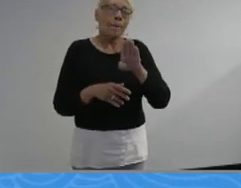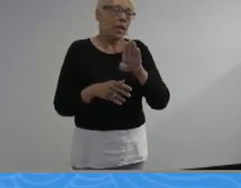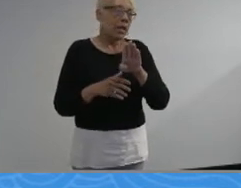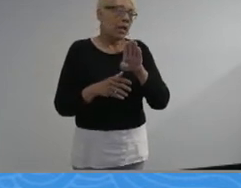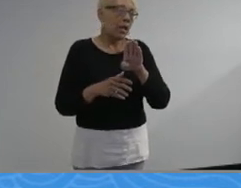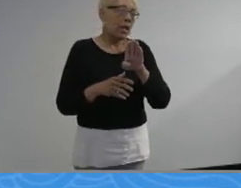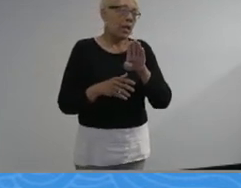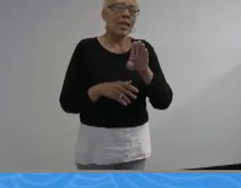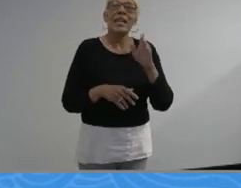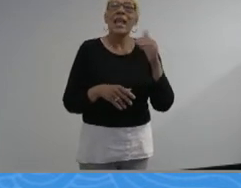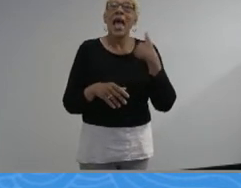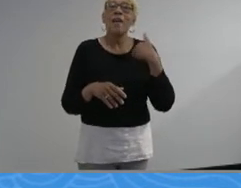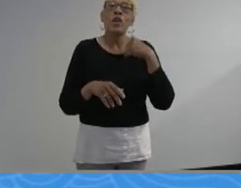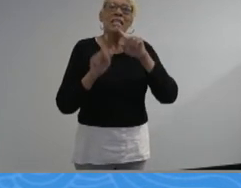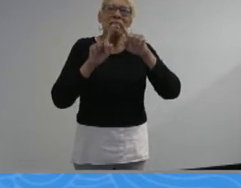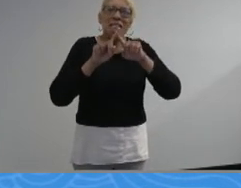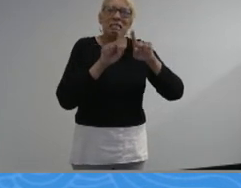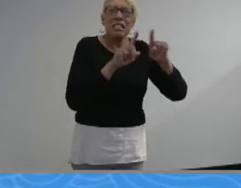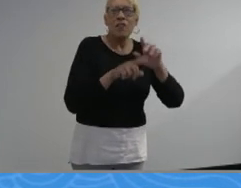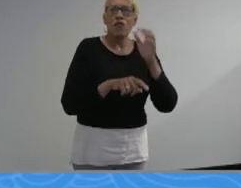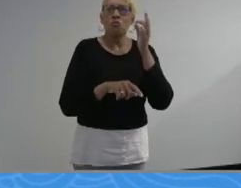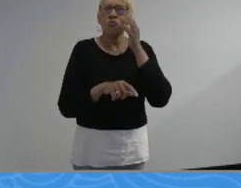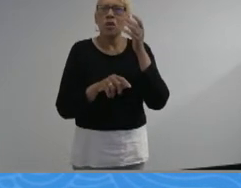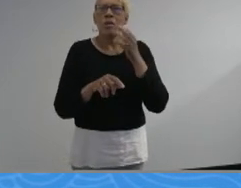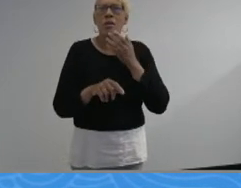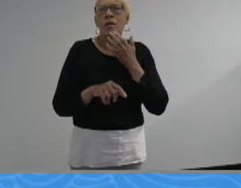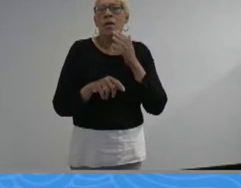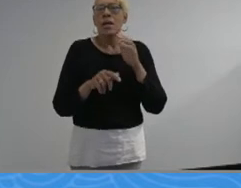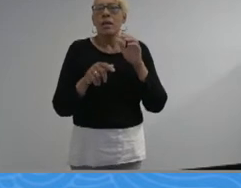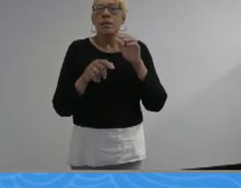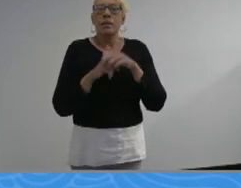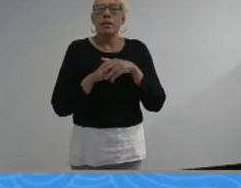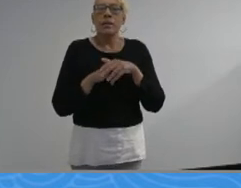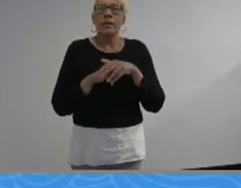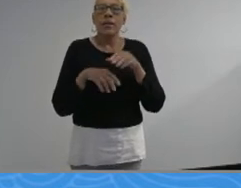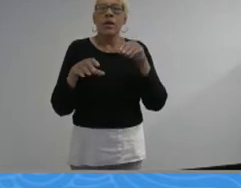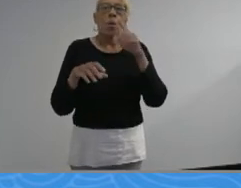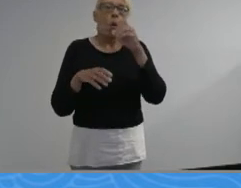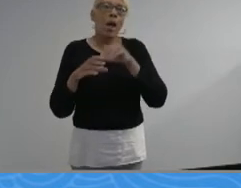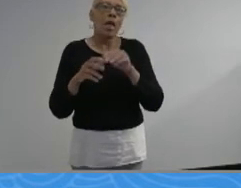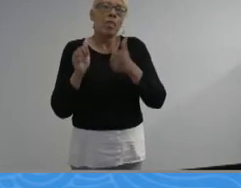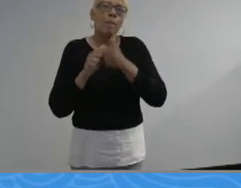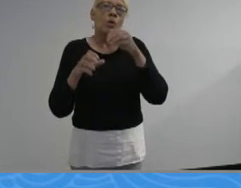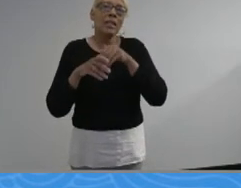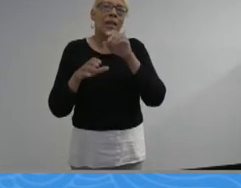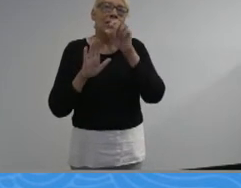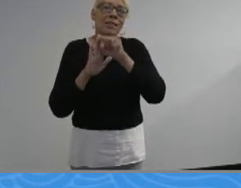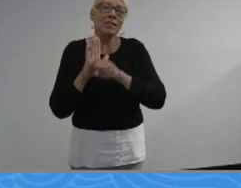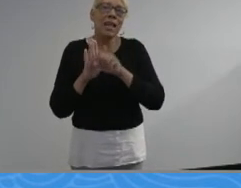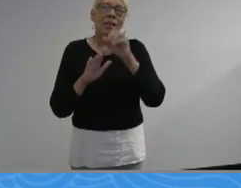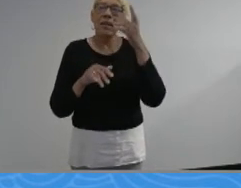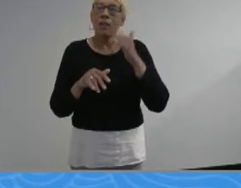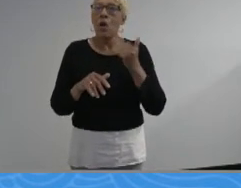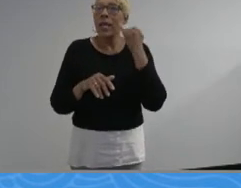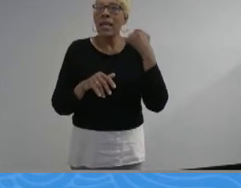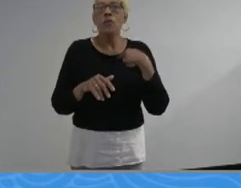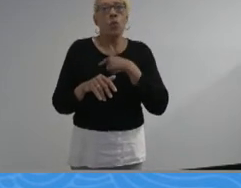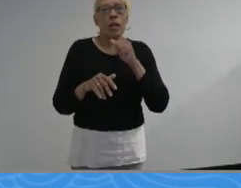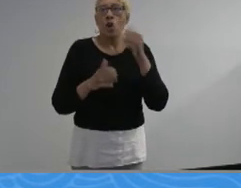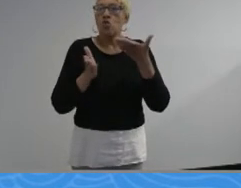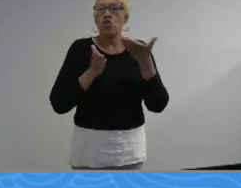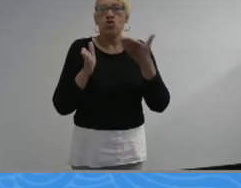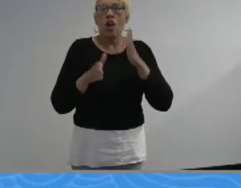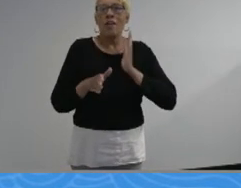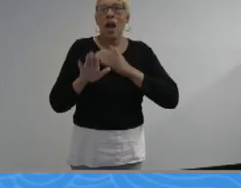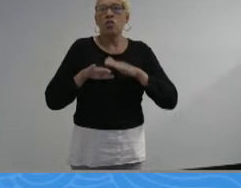and ethnically diverse districts in all of Southern California, if not the state of California. If we don't serve our students better, then shame